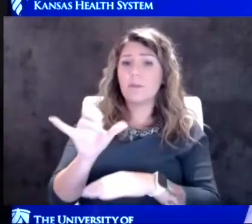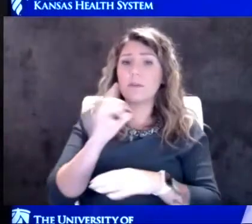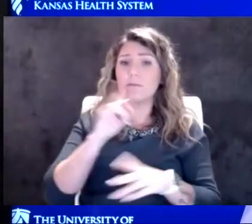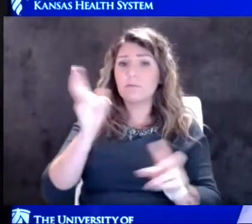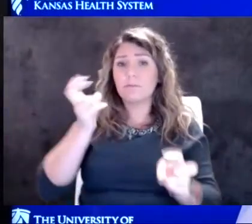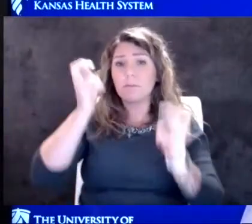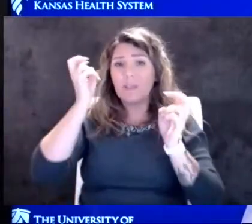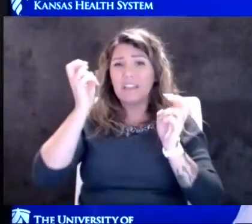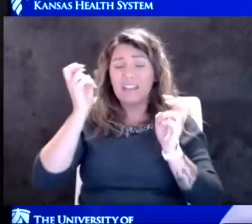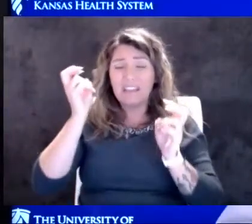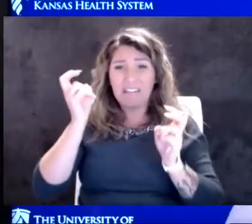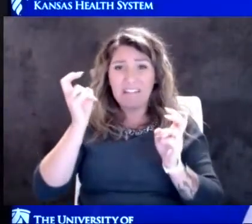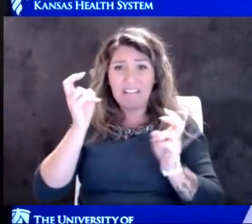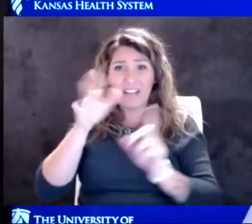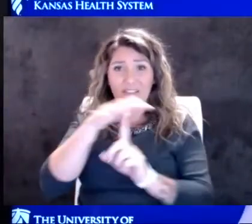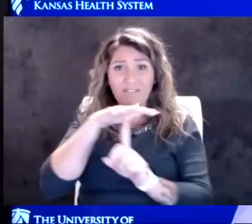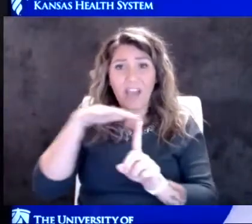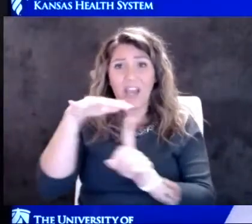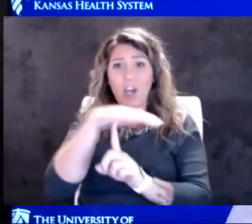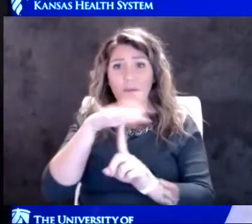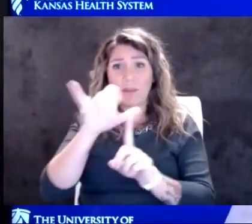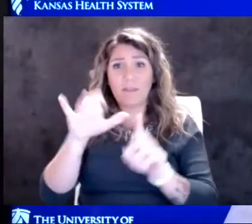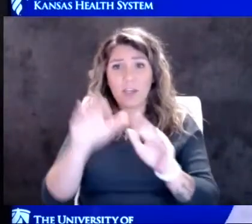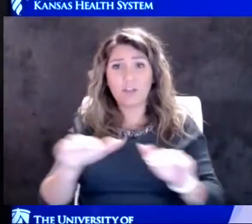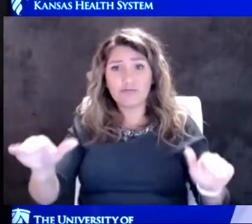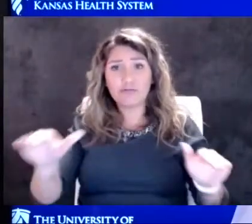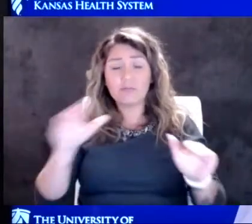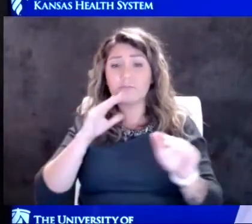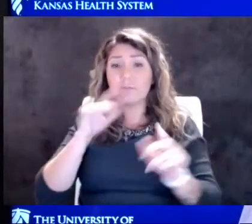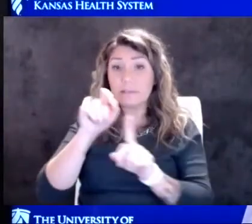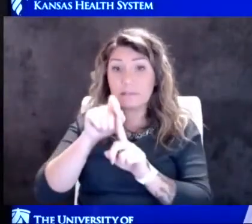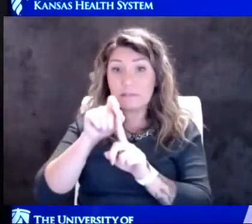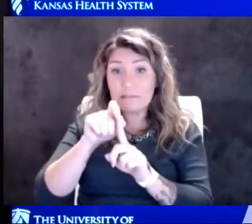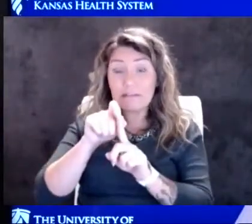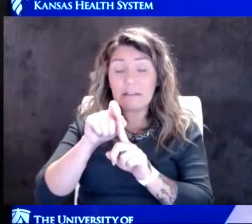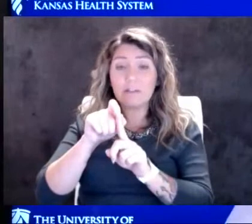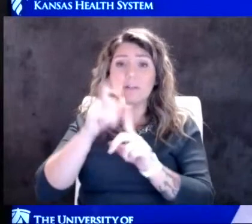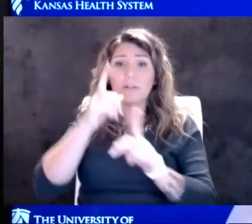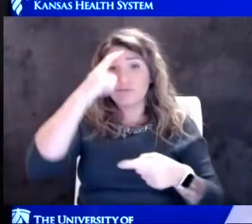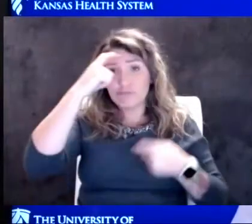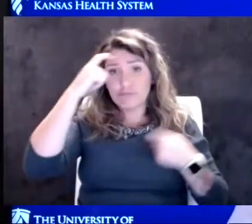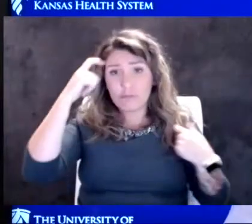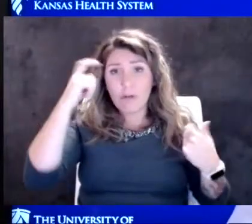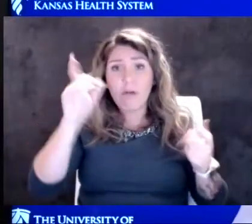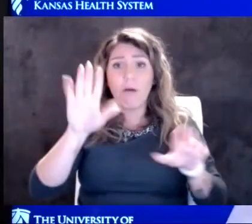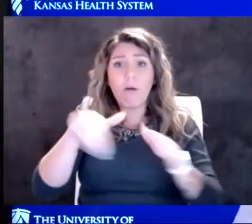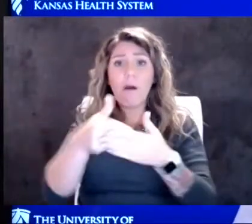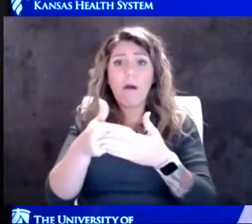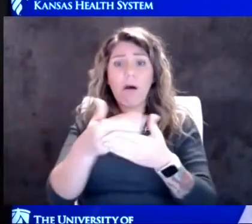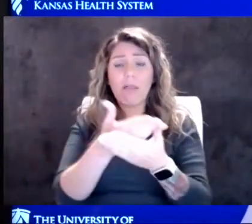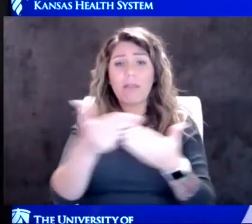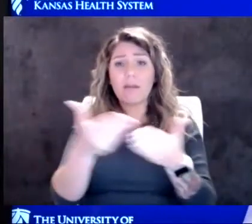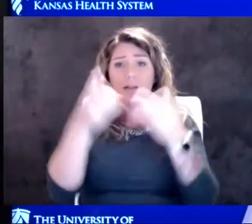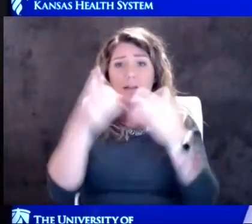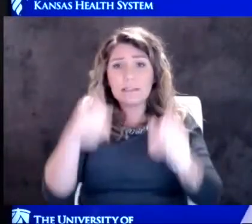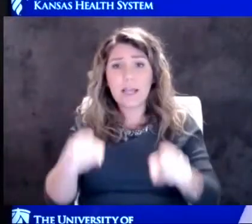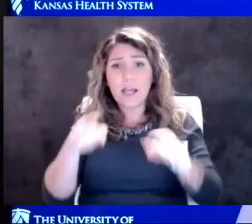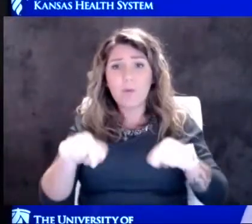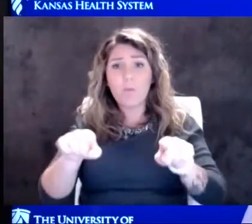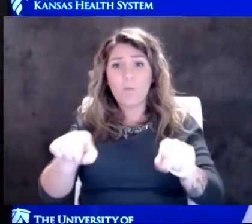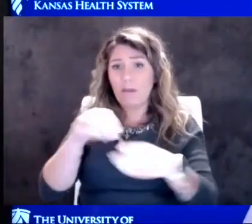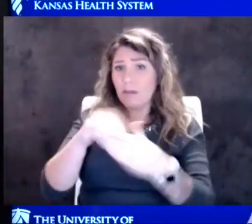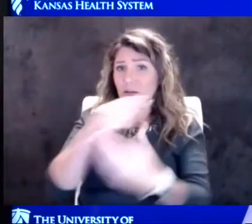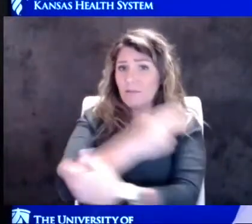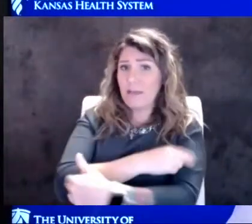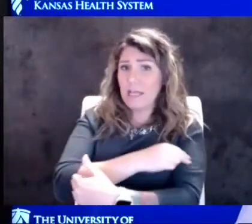environment for that child. Getting needles is probably pretty traumatic. All of the things that happen when you are in the hospital is probably a